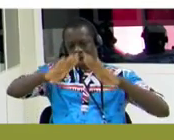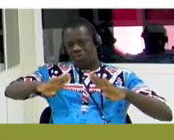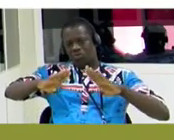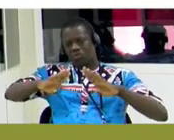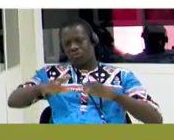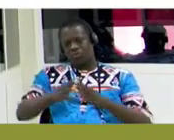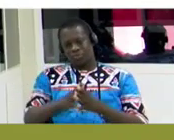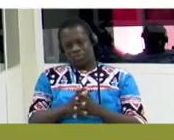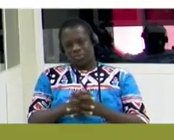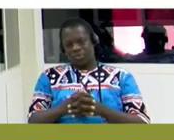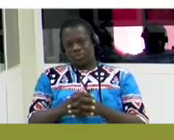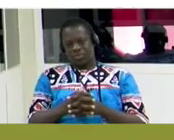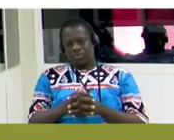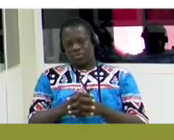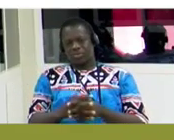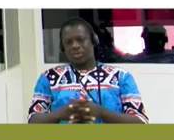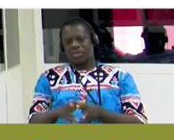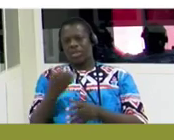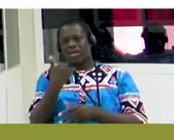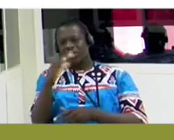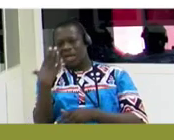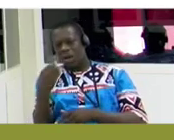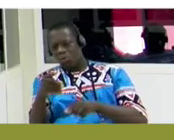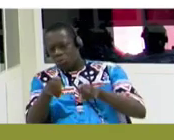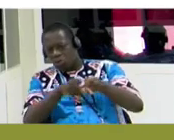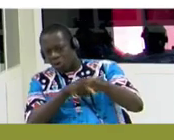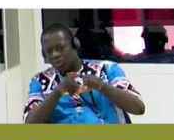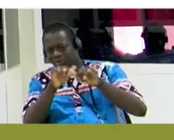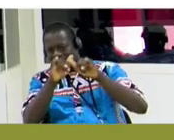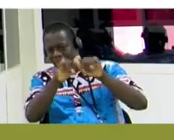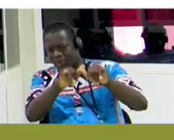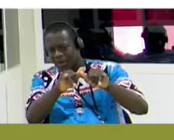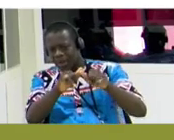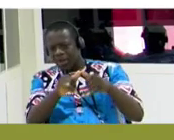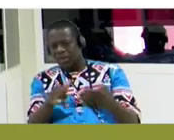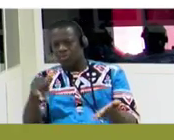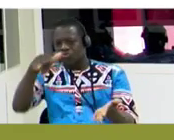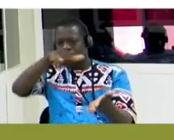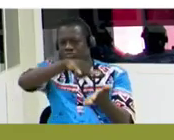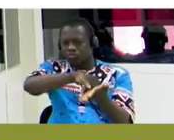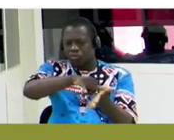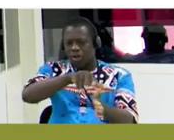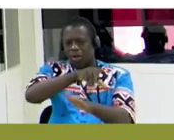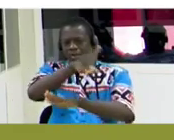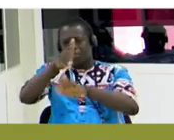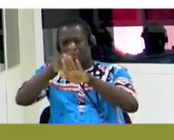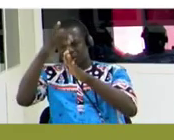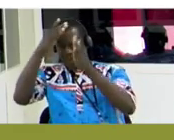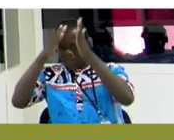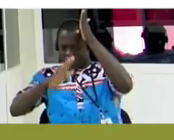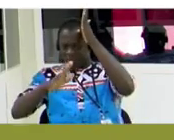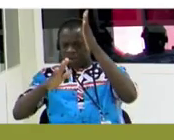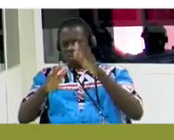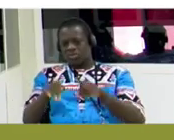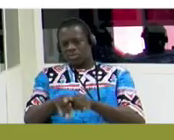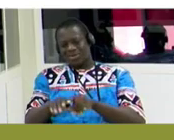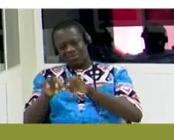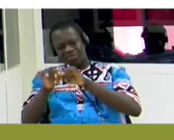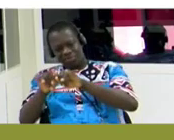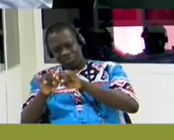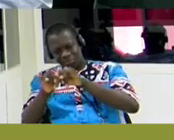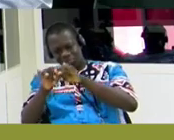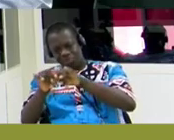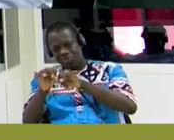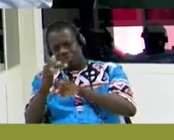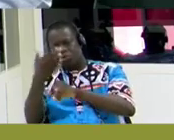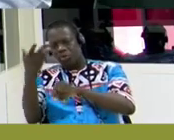And for how long did you remain in Yundum Barracks? Yundum Barracks, I was there for a while. Then when they have a new recreation hall